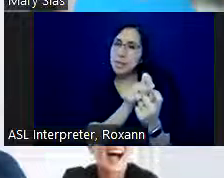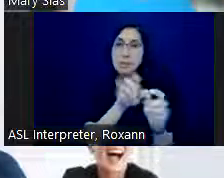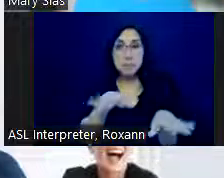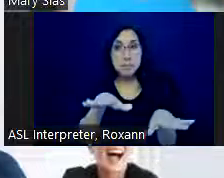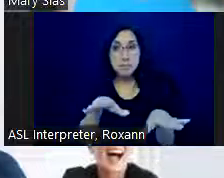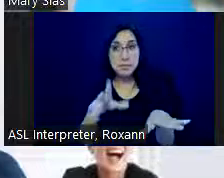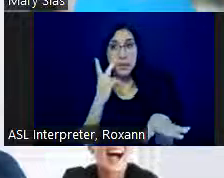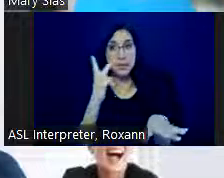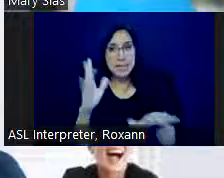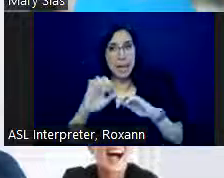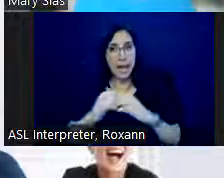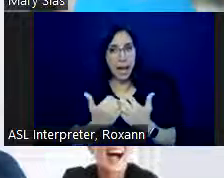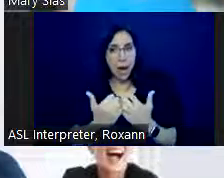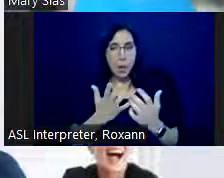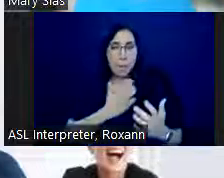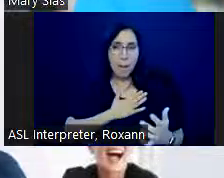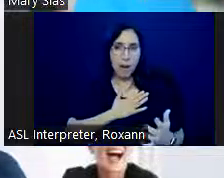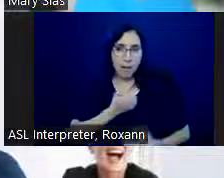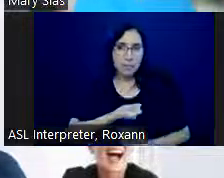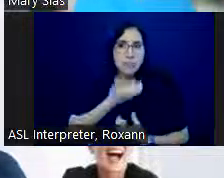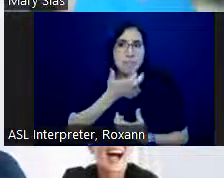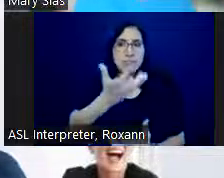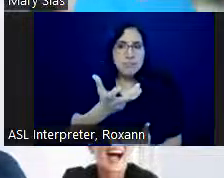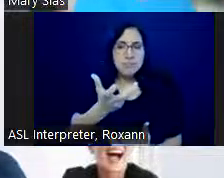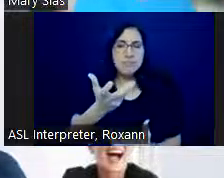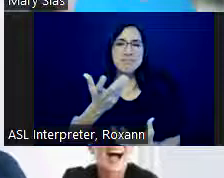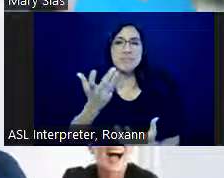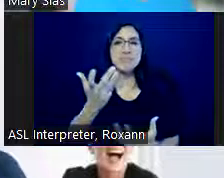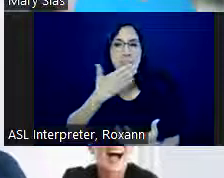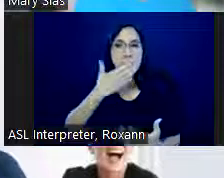little bit differently than I just need some accommodations?